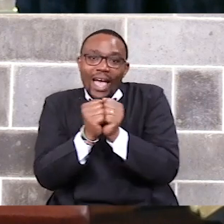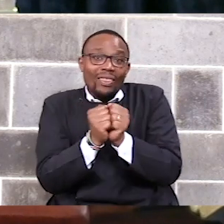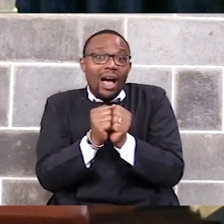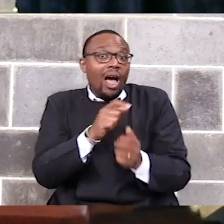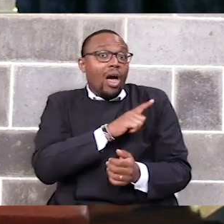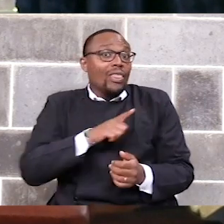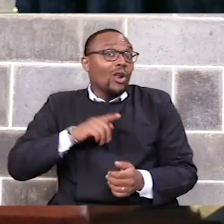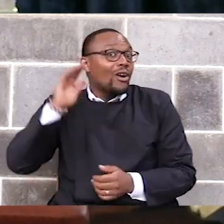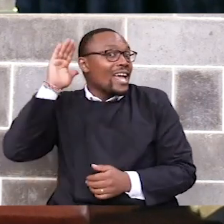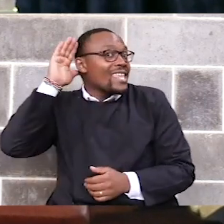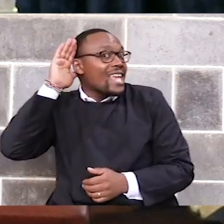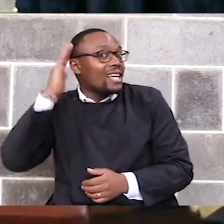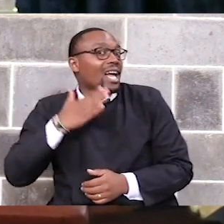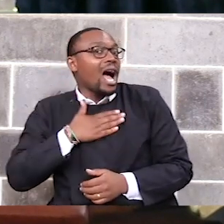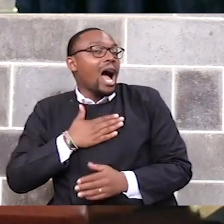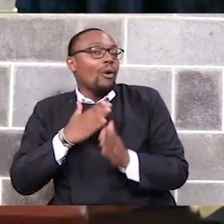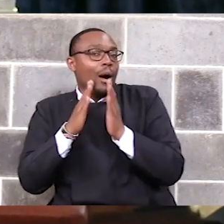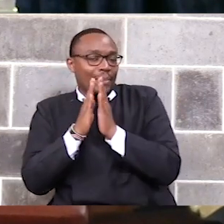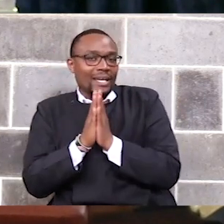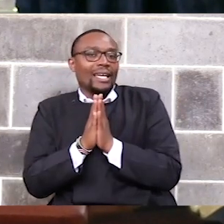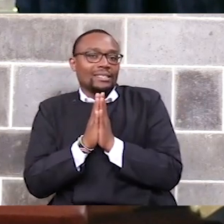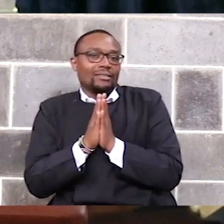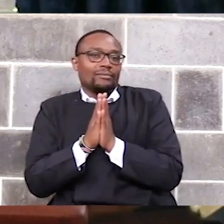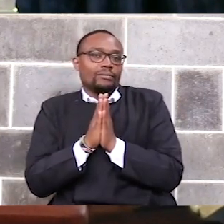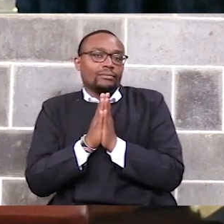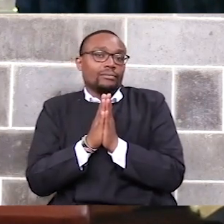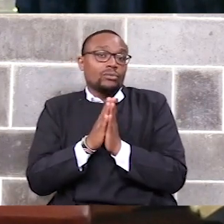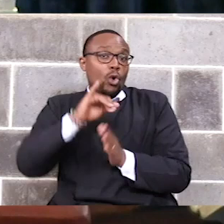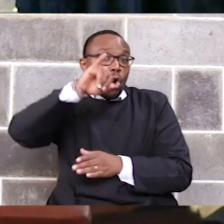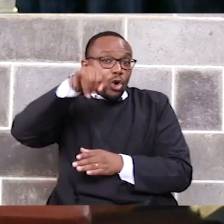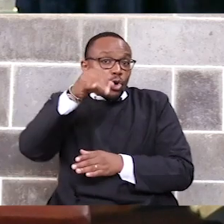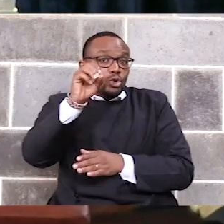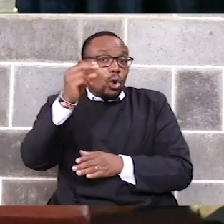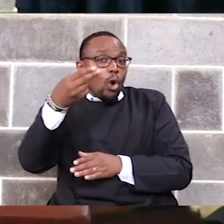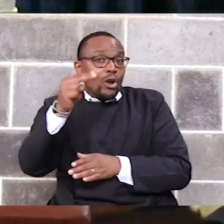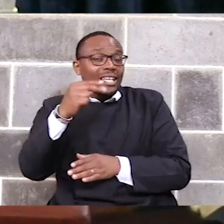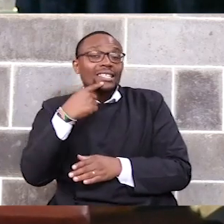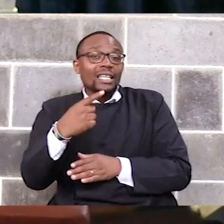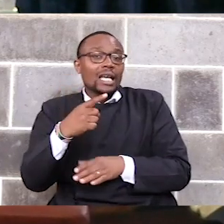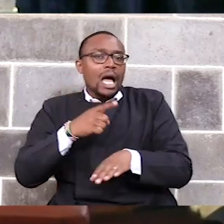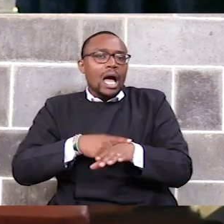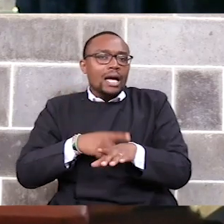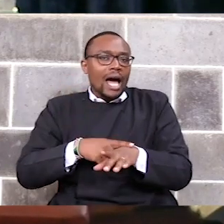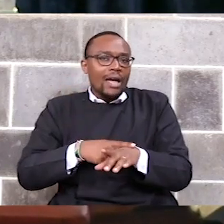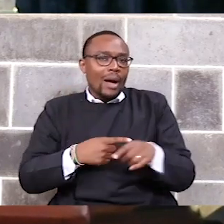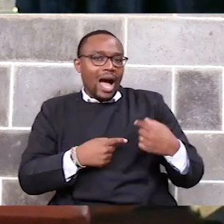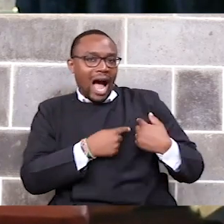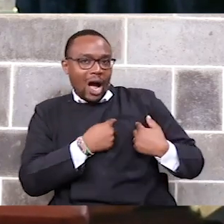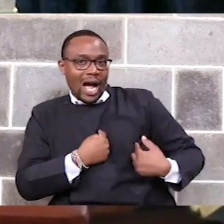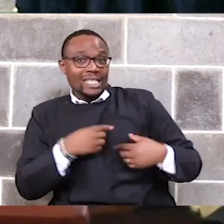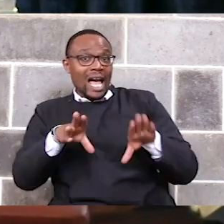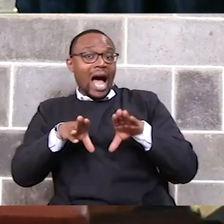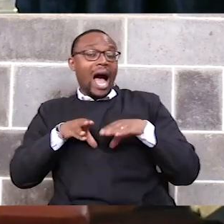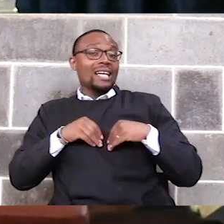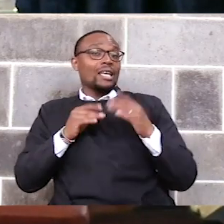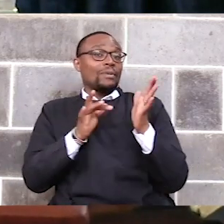listens to our prayers. John writes to remind us that when we received Christ, we received a